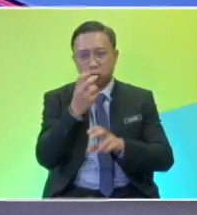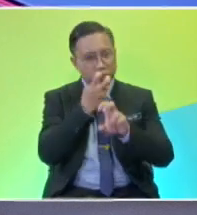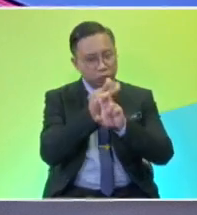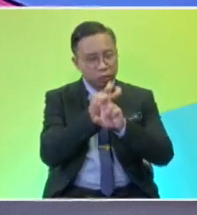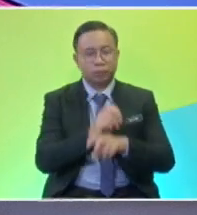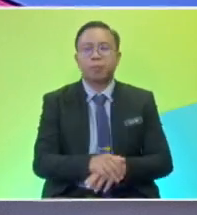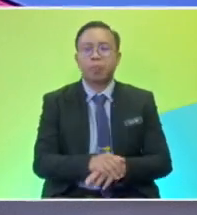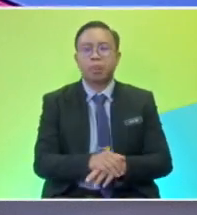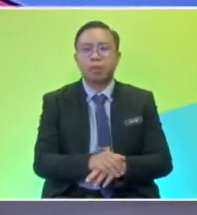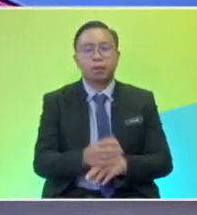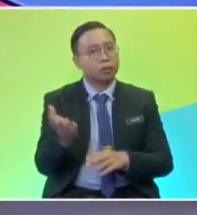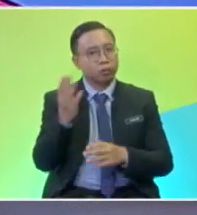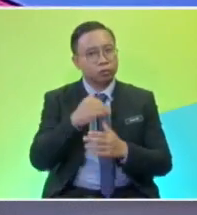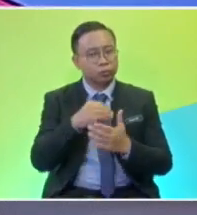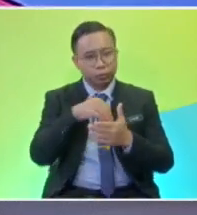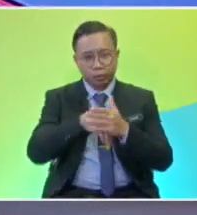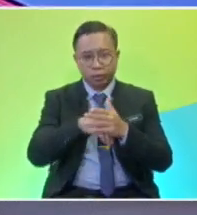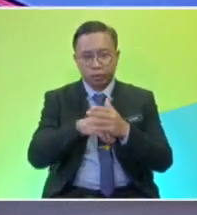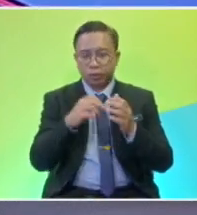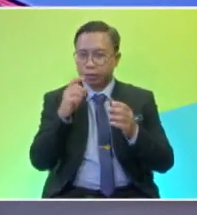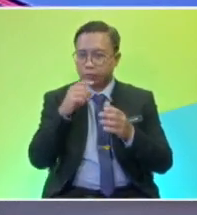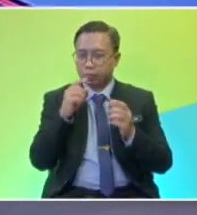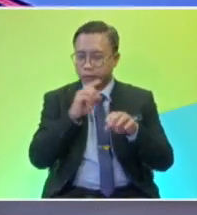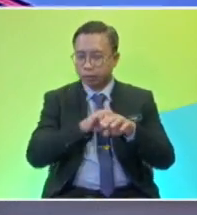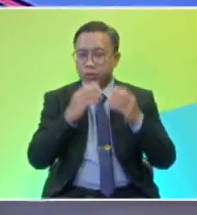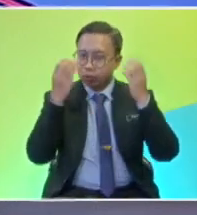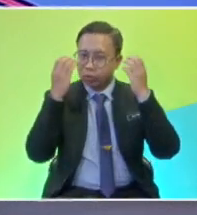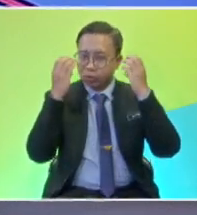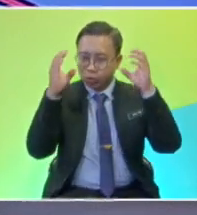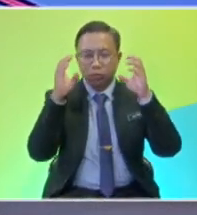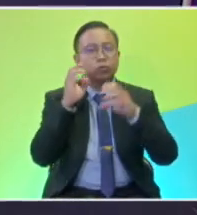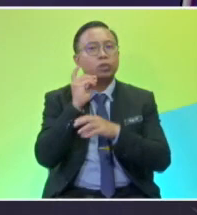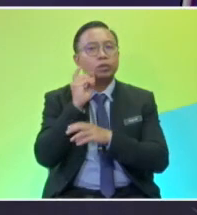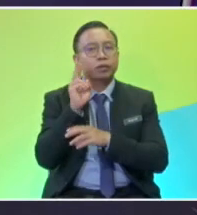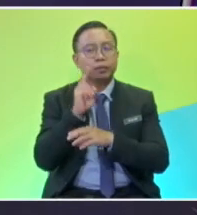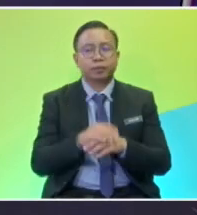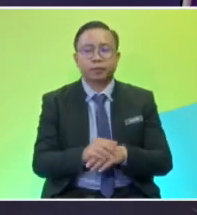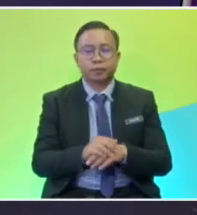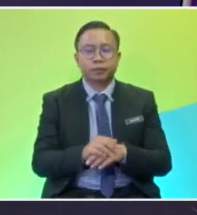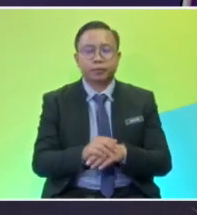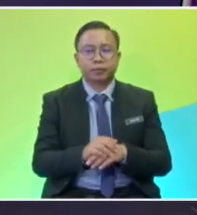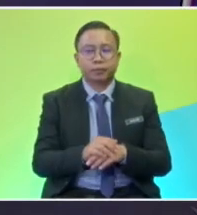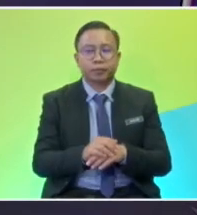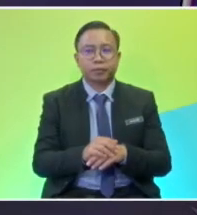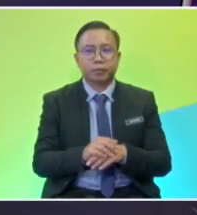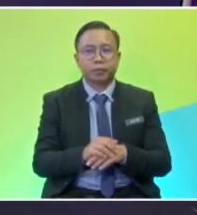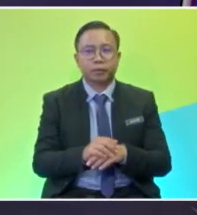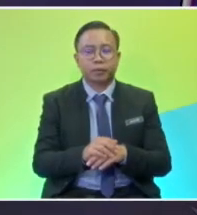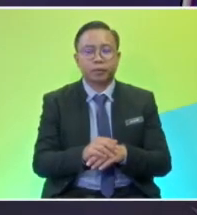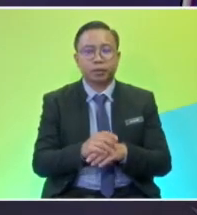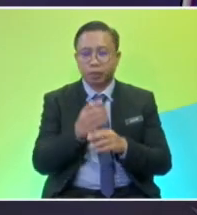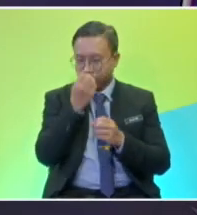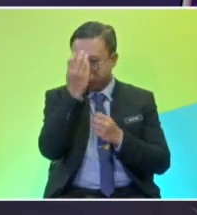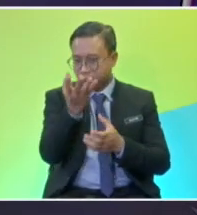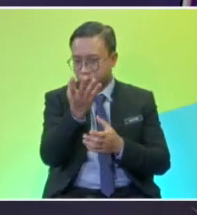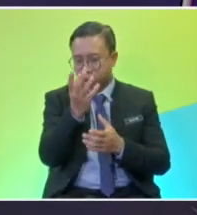And again, let's jump back into Teacher Devi with us. Hi, Teacher. We're Hi, back. Divya, yes. Okay, so, Divya. Tell me,